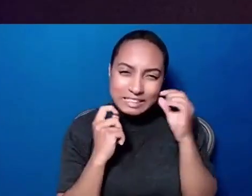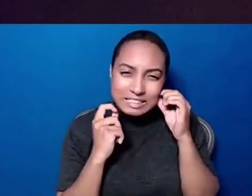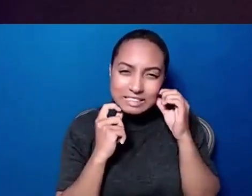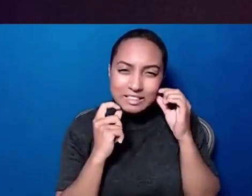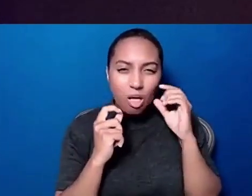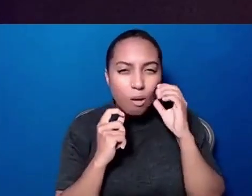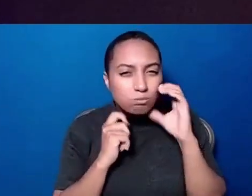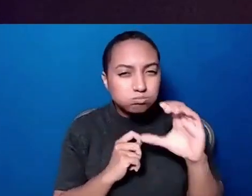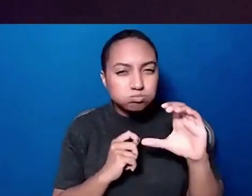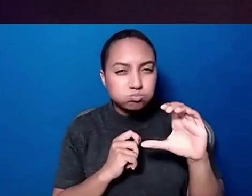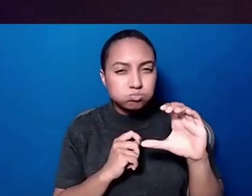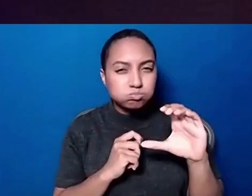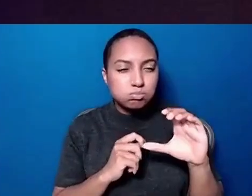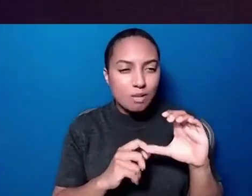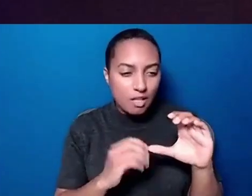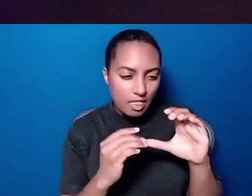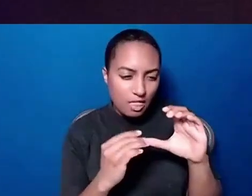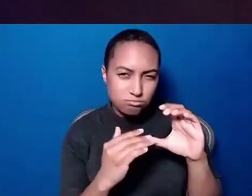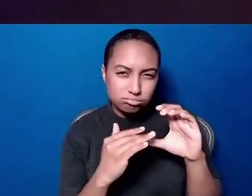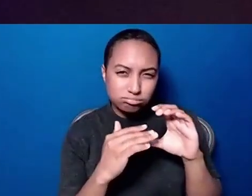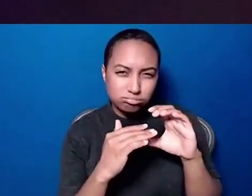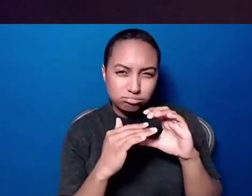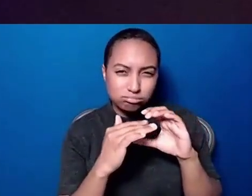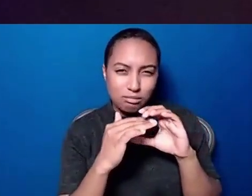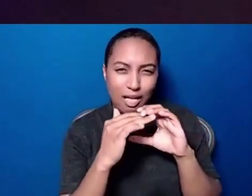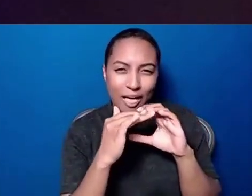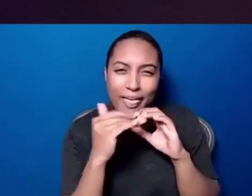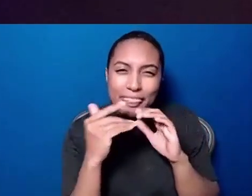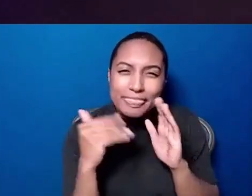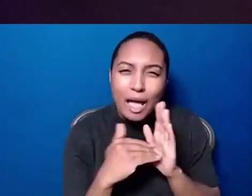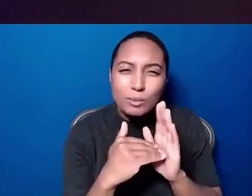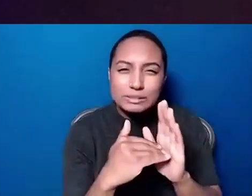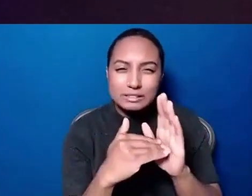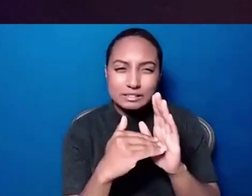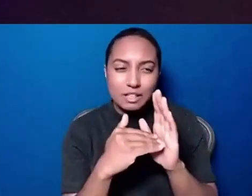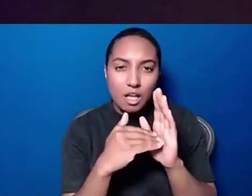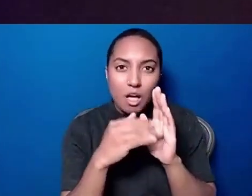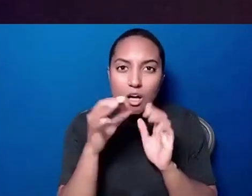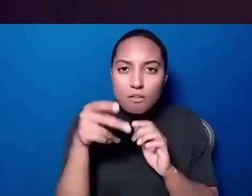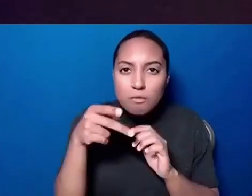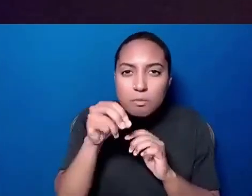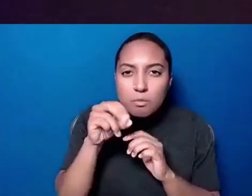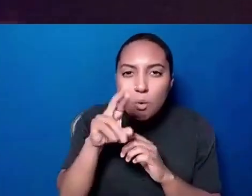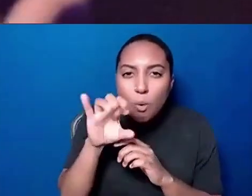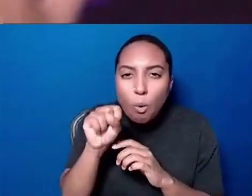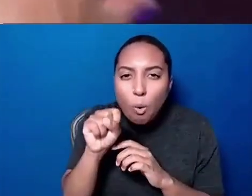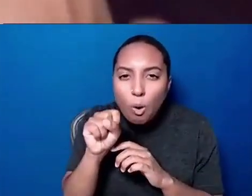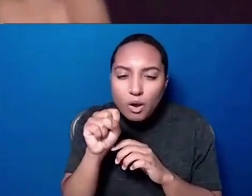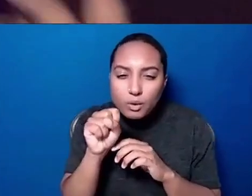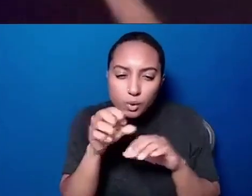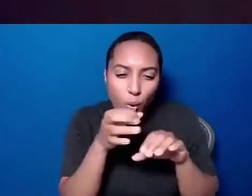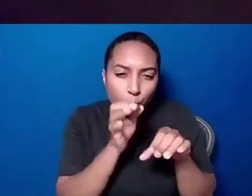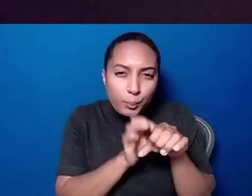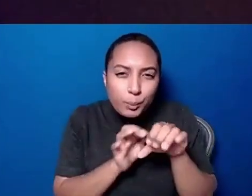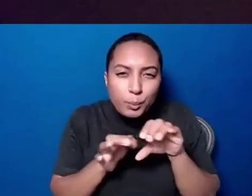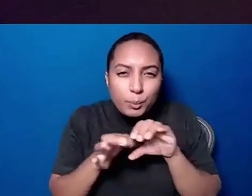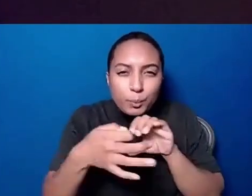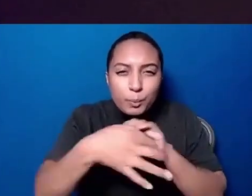upon thousands, literally thousands of pores that cover your skin.